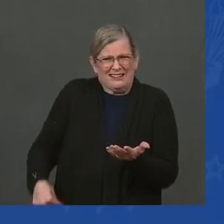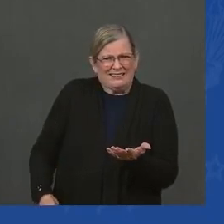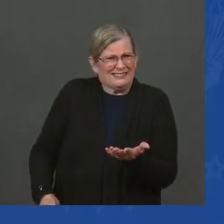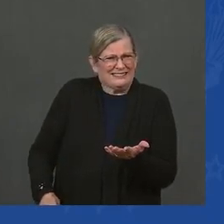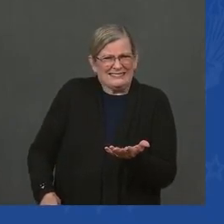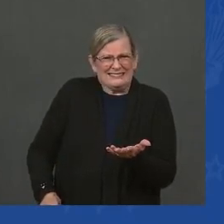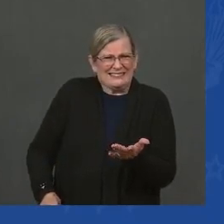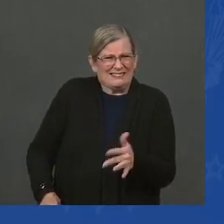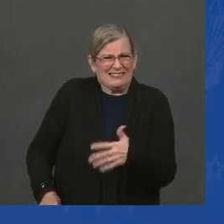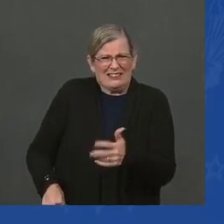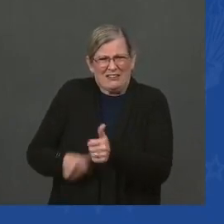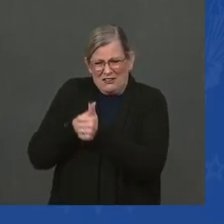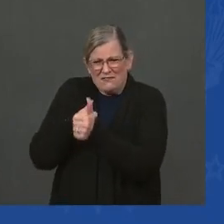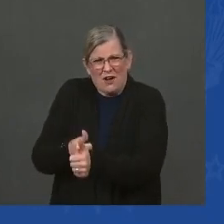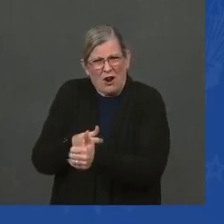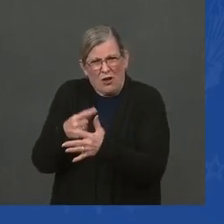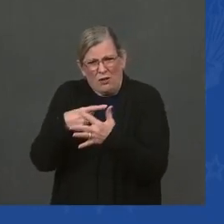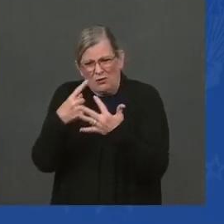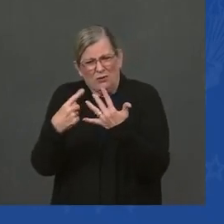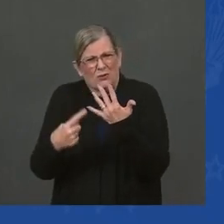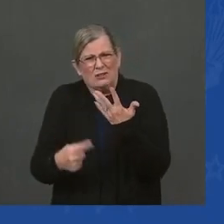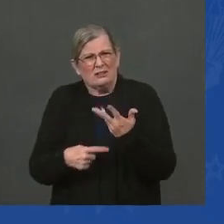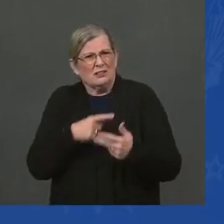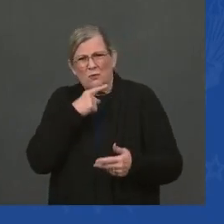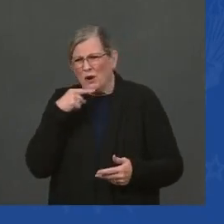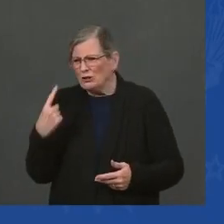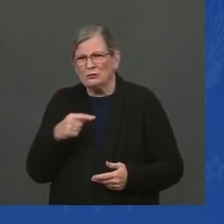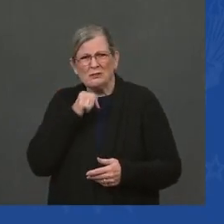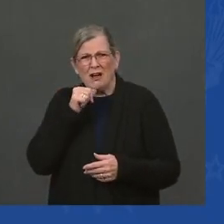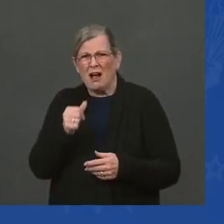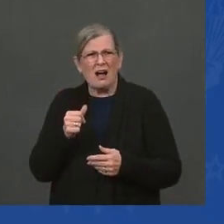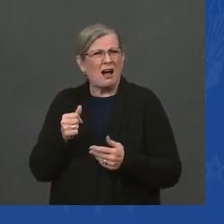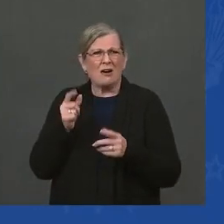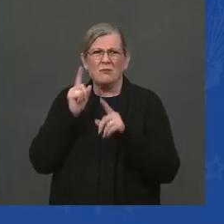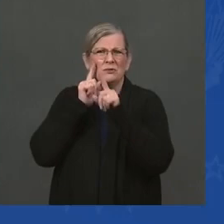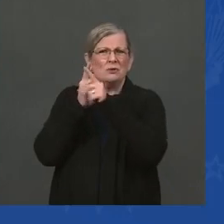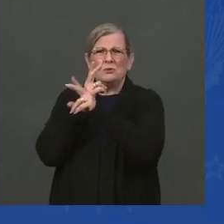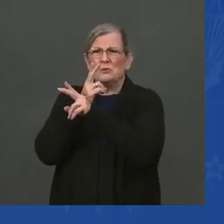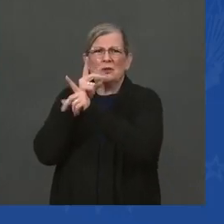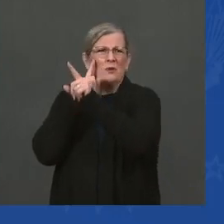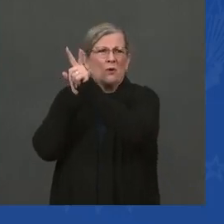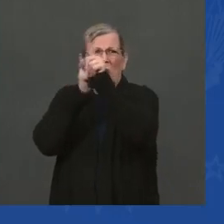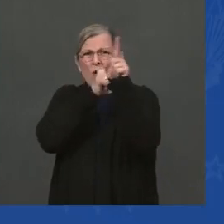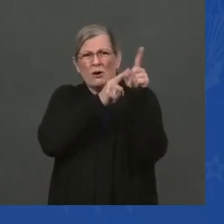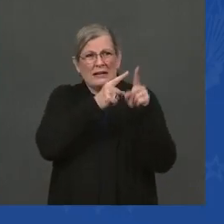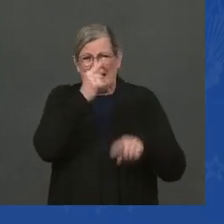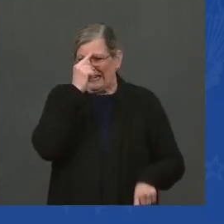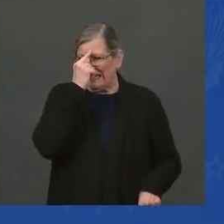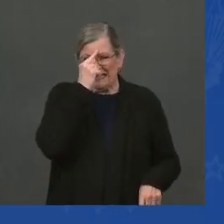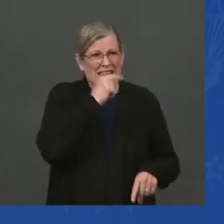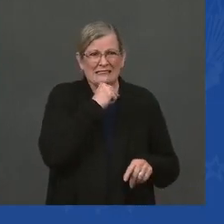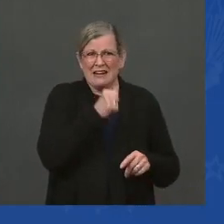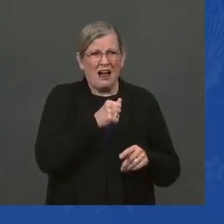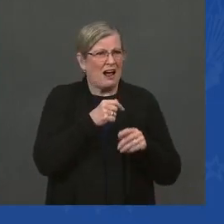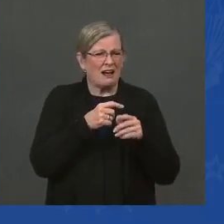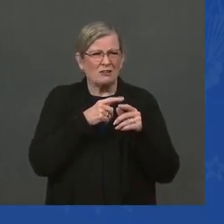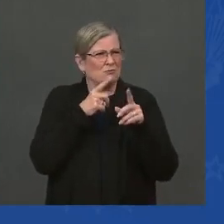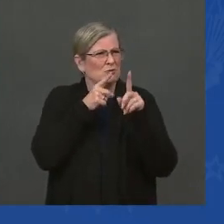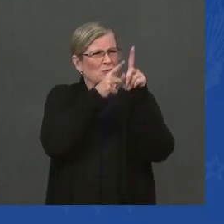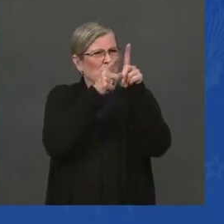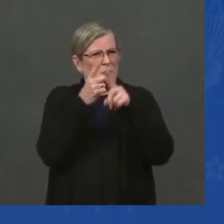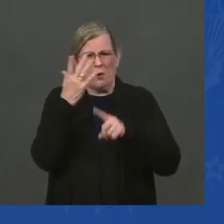these global goals, India doesn't plan to, why should we? Because we want to be able to breathe and we want to be able to lead the